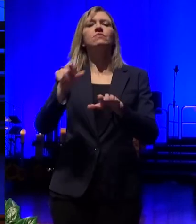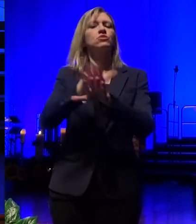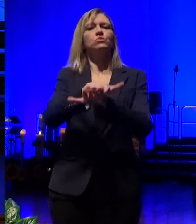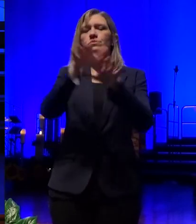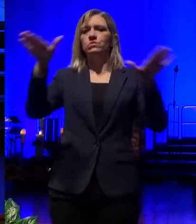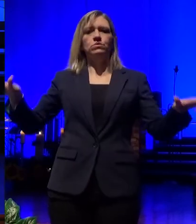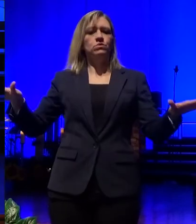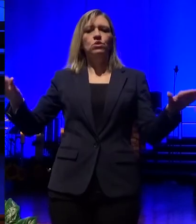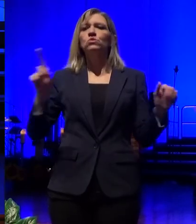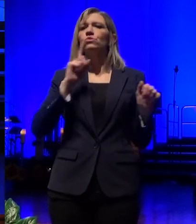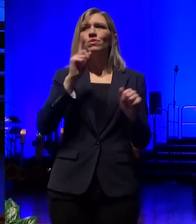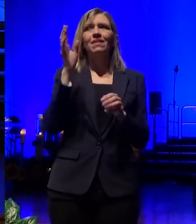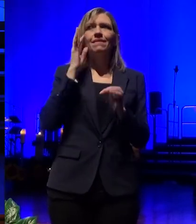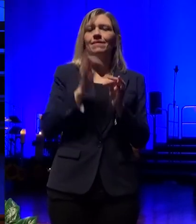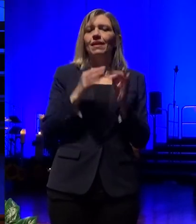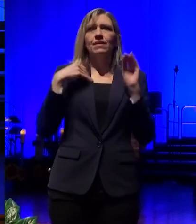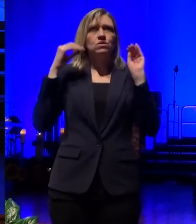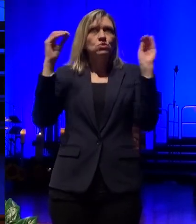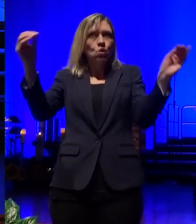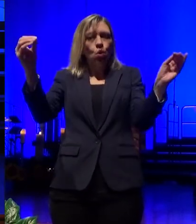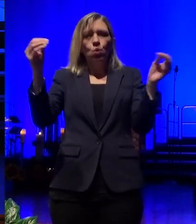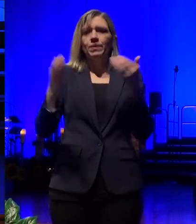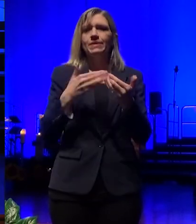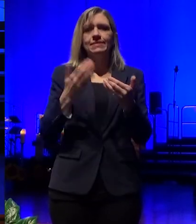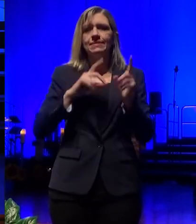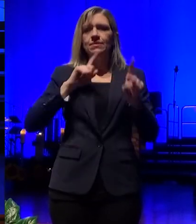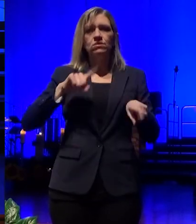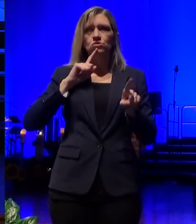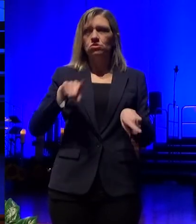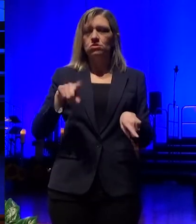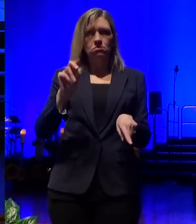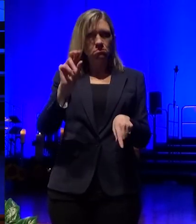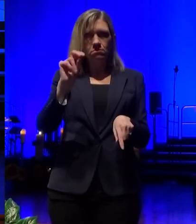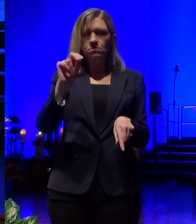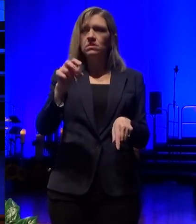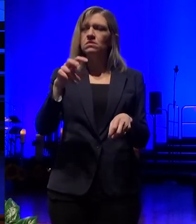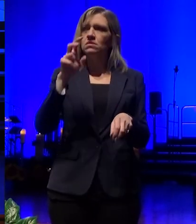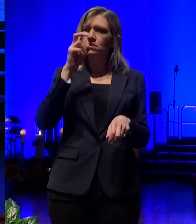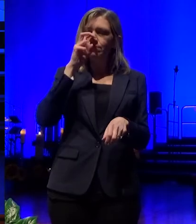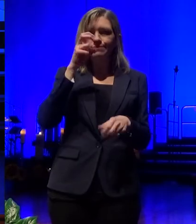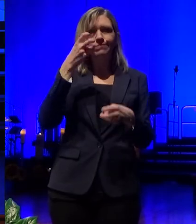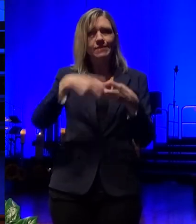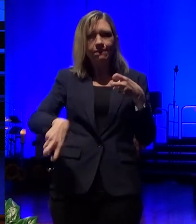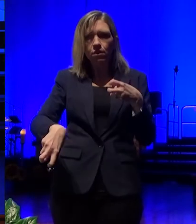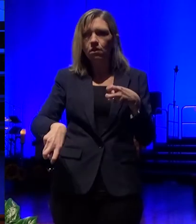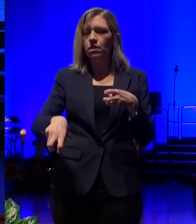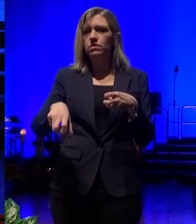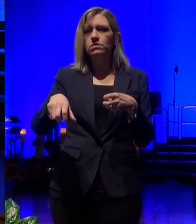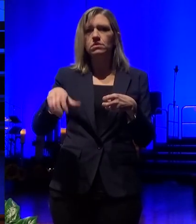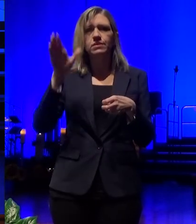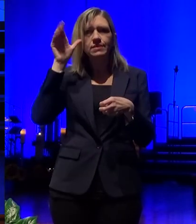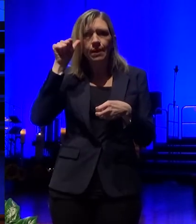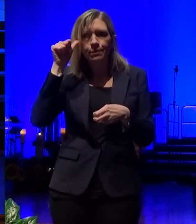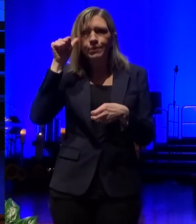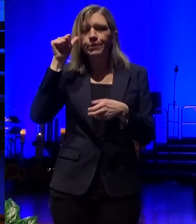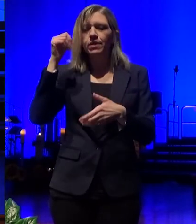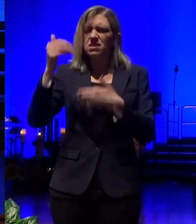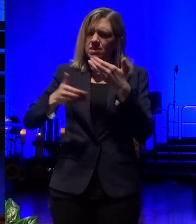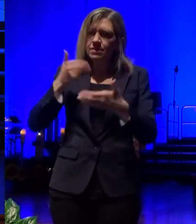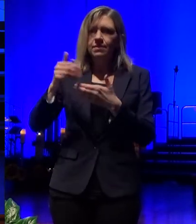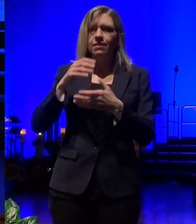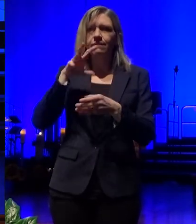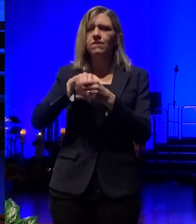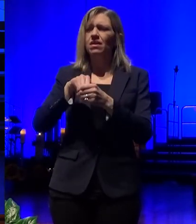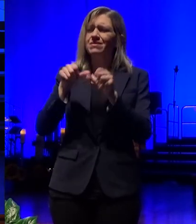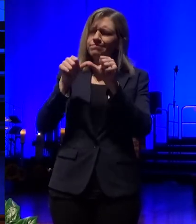that real faith has no easy answers. It's difficult and stubborn. It involves an ongoing